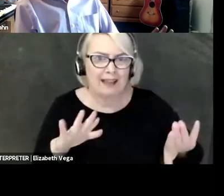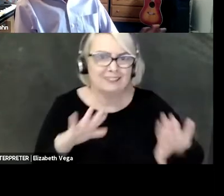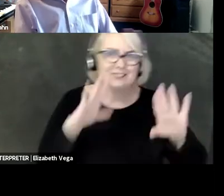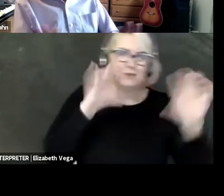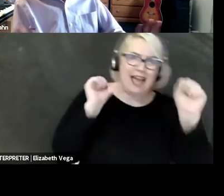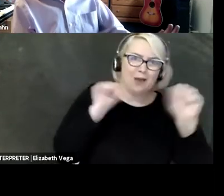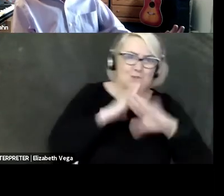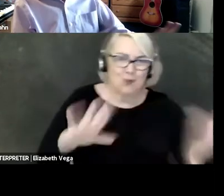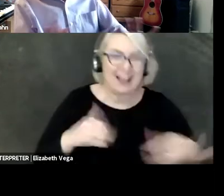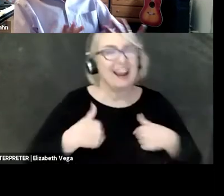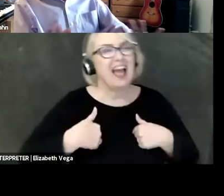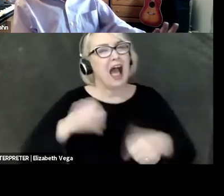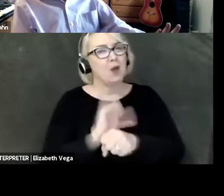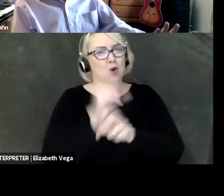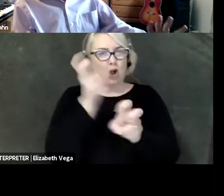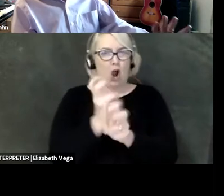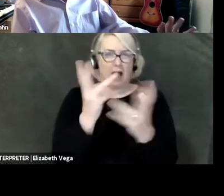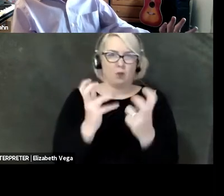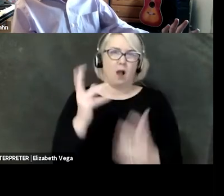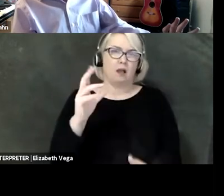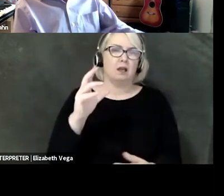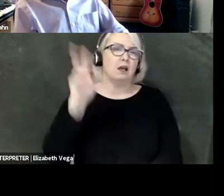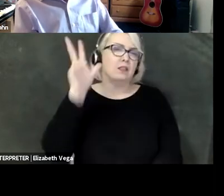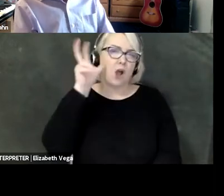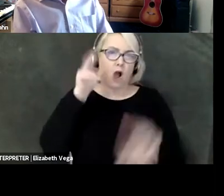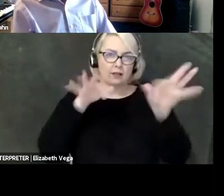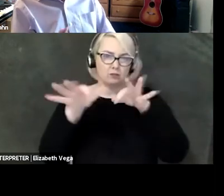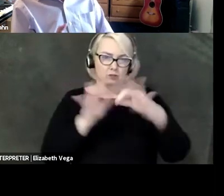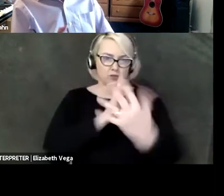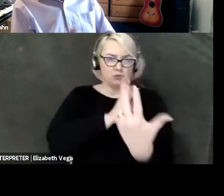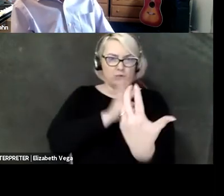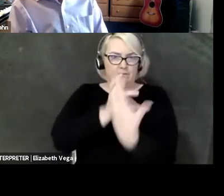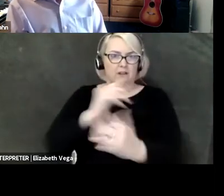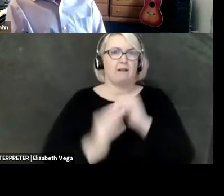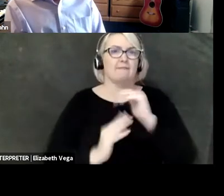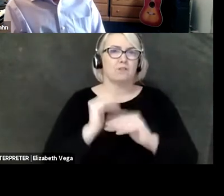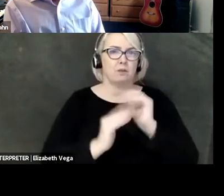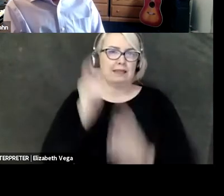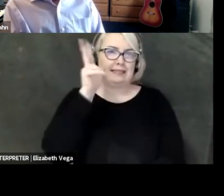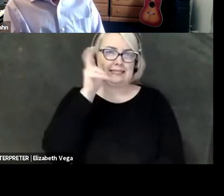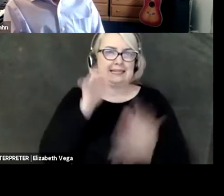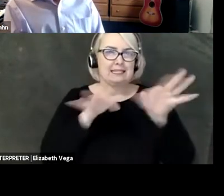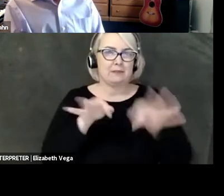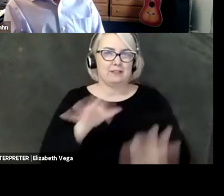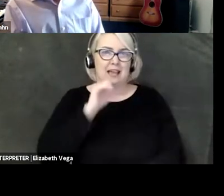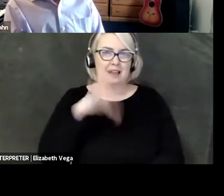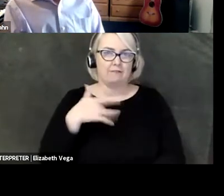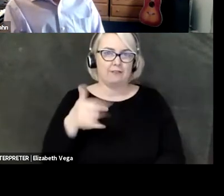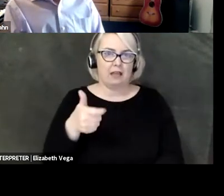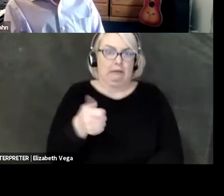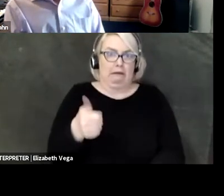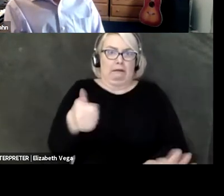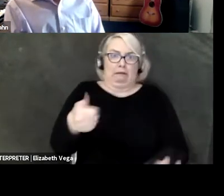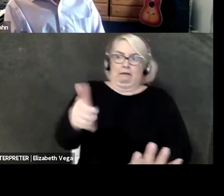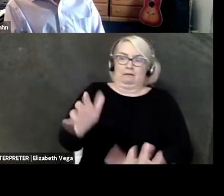what I work hard as, to try to make it sit comfortably as a listening experience and not be jarring. Right. So